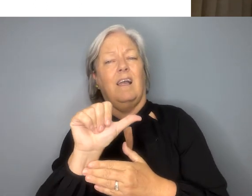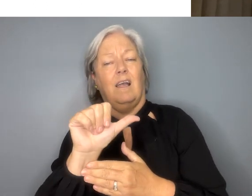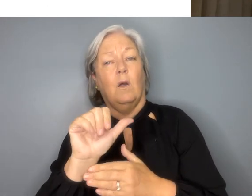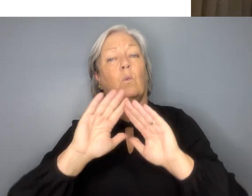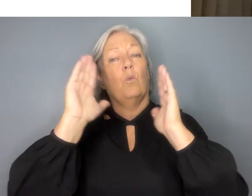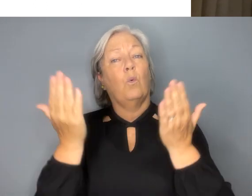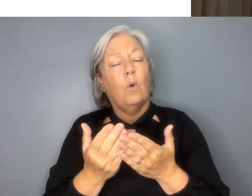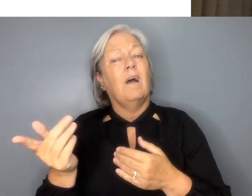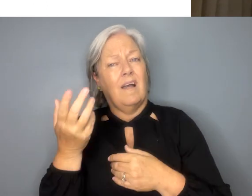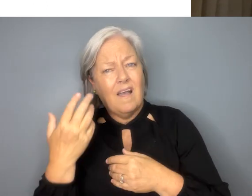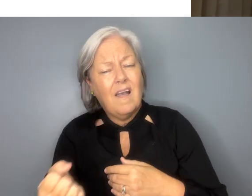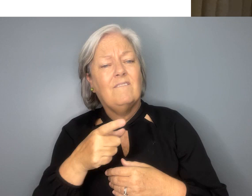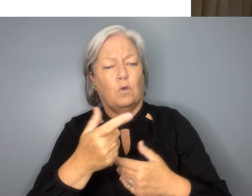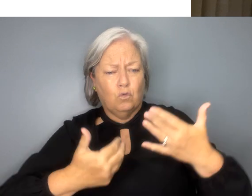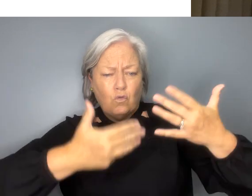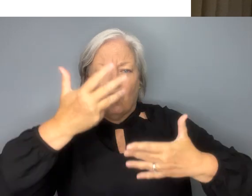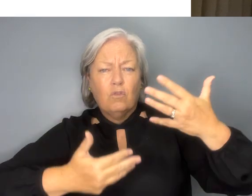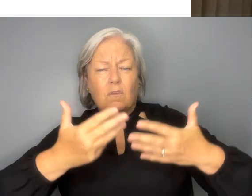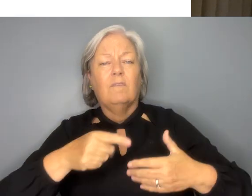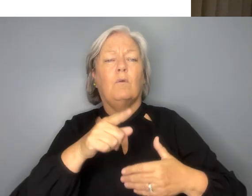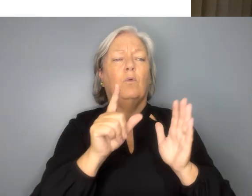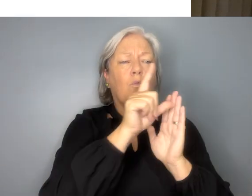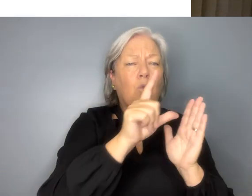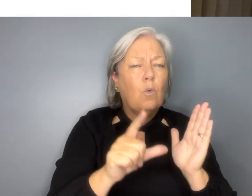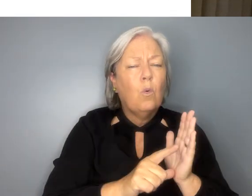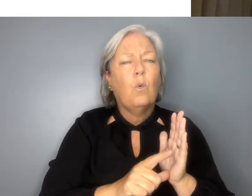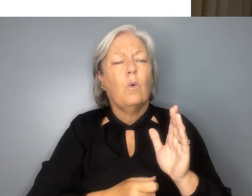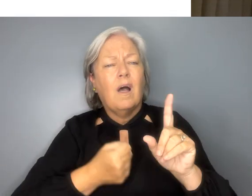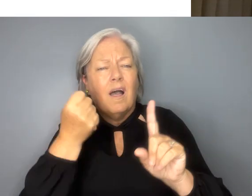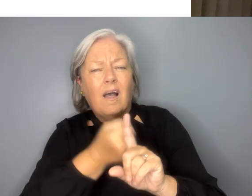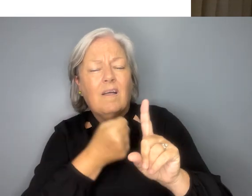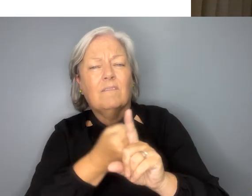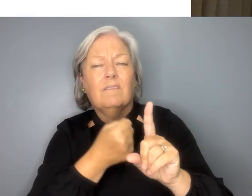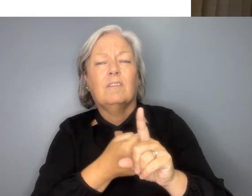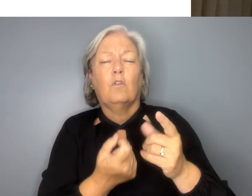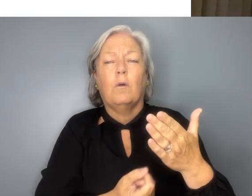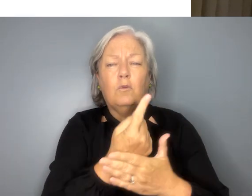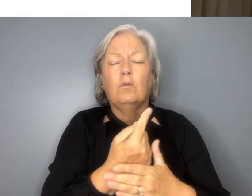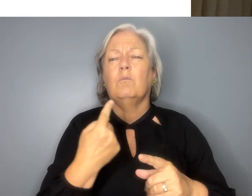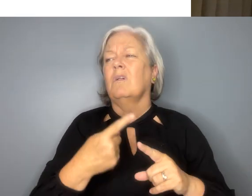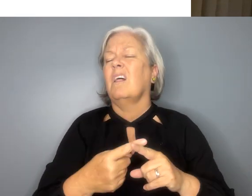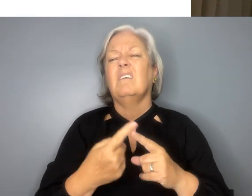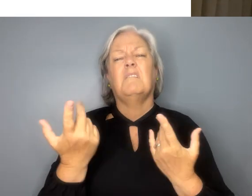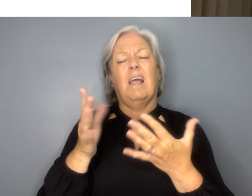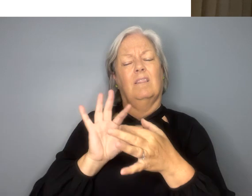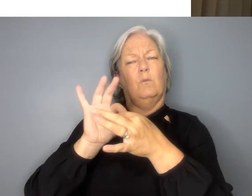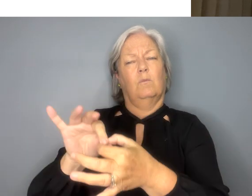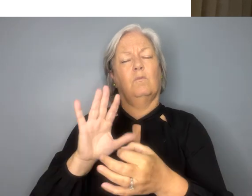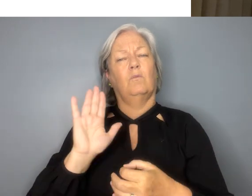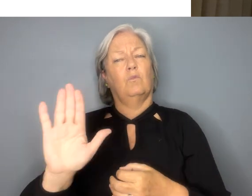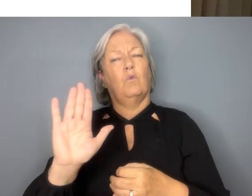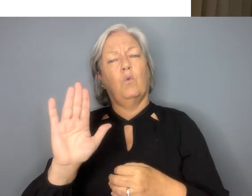a knowledge database on laws, human rights bodies, advocacy opportunities, and news related